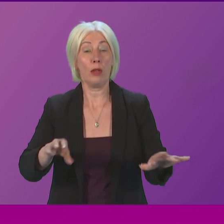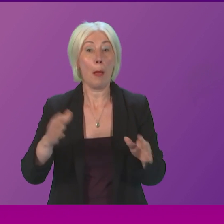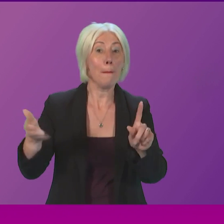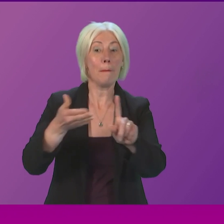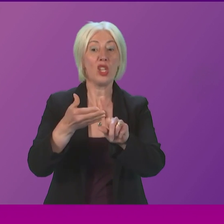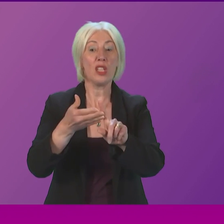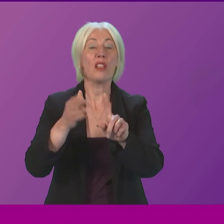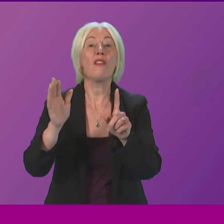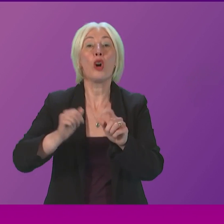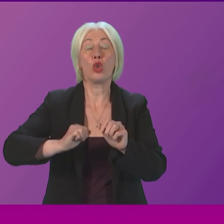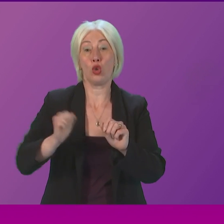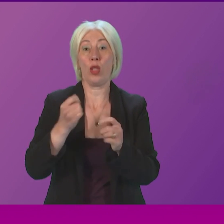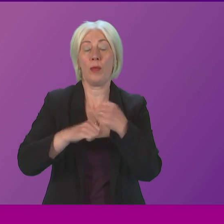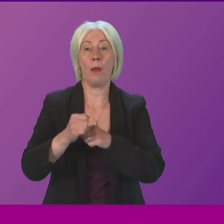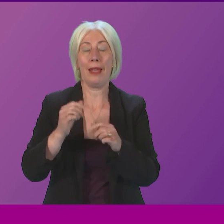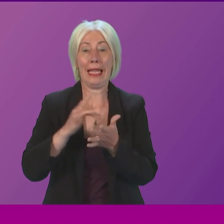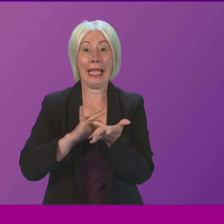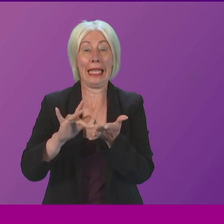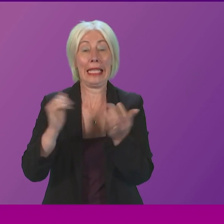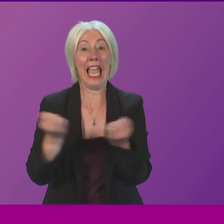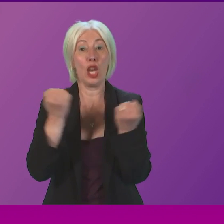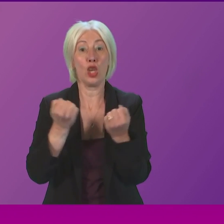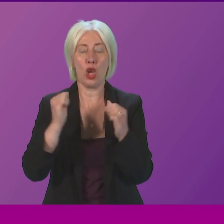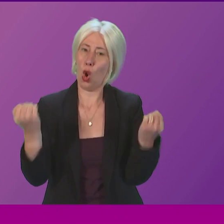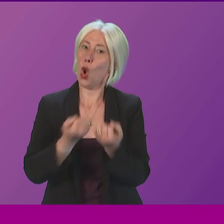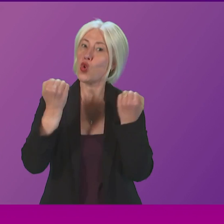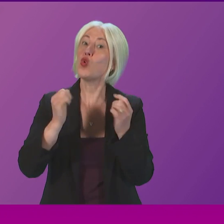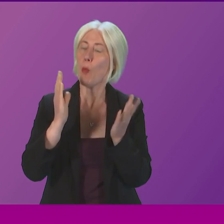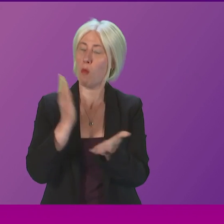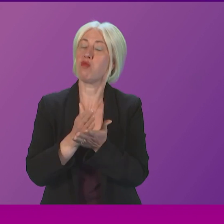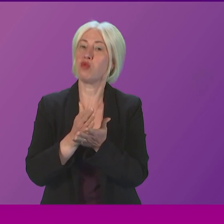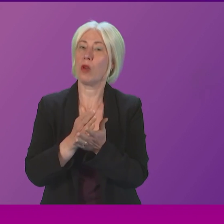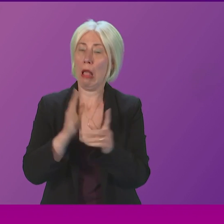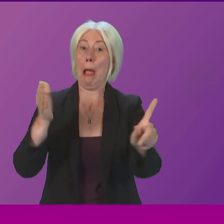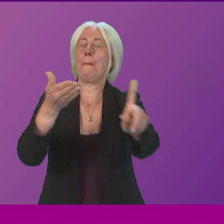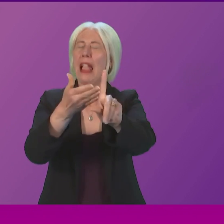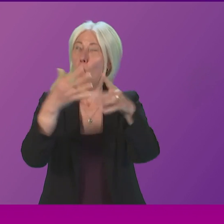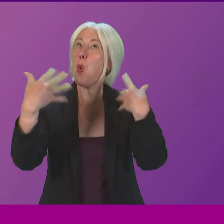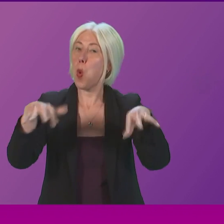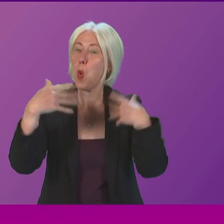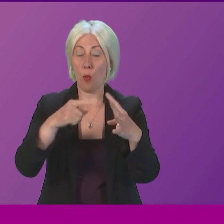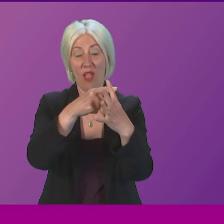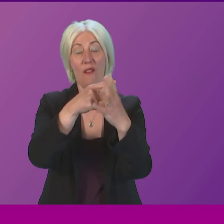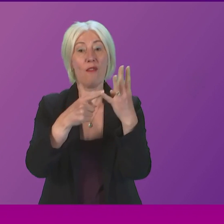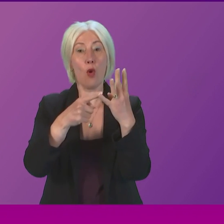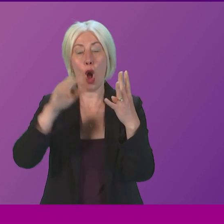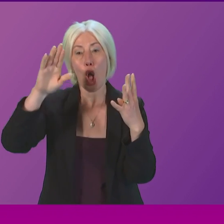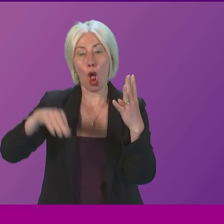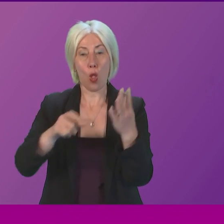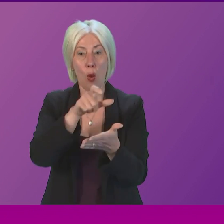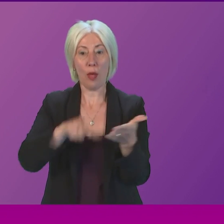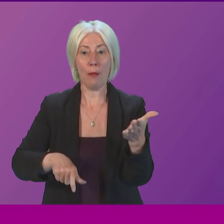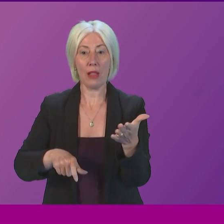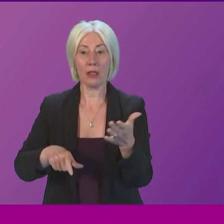a clean energy superpower. It's an ambitious and far-reaching plan with four objectives. It will deliver lower bills.